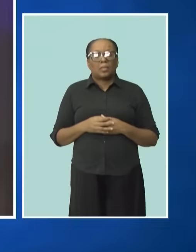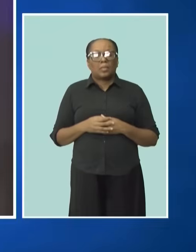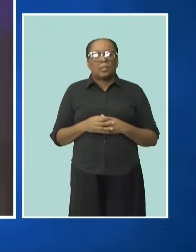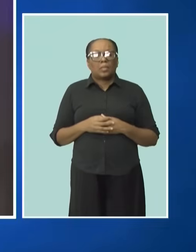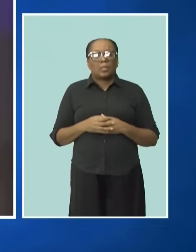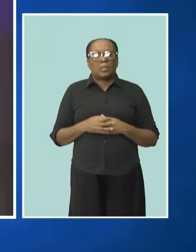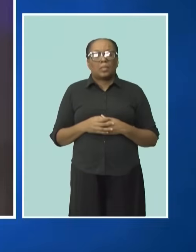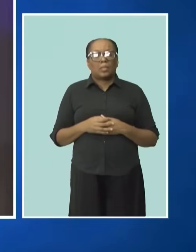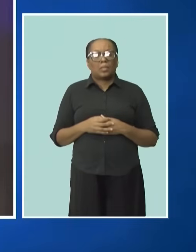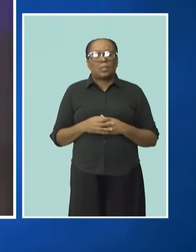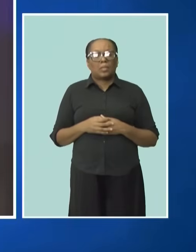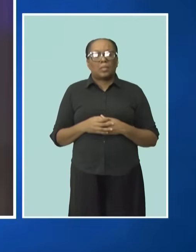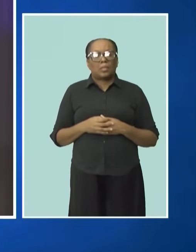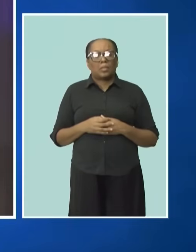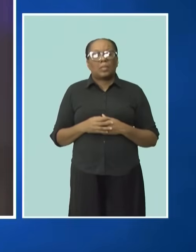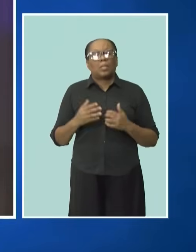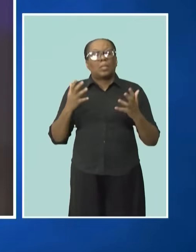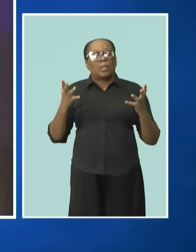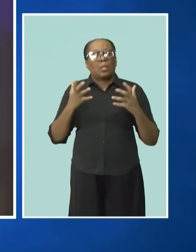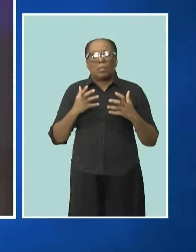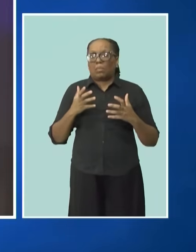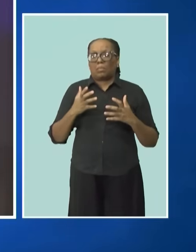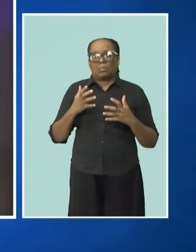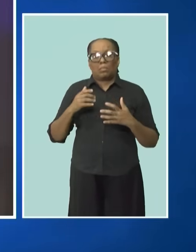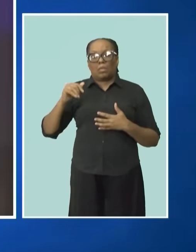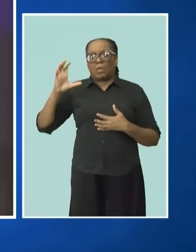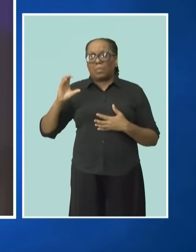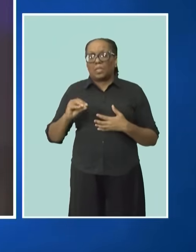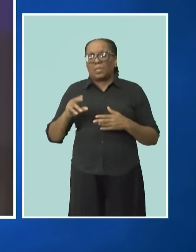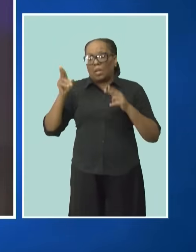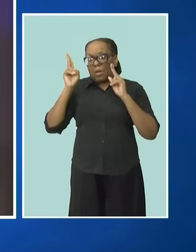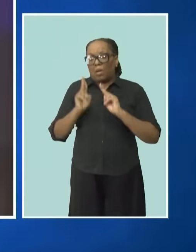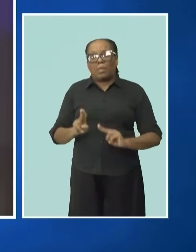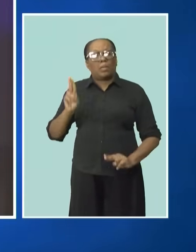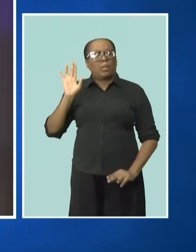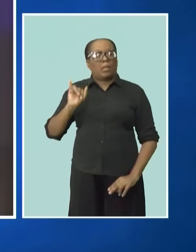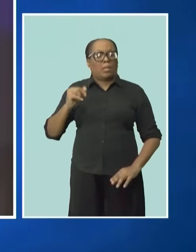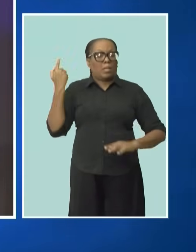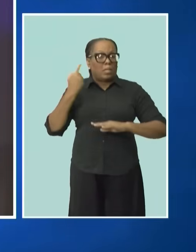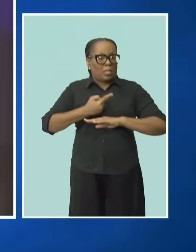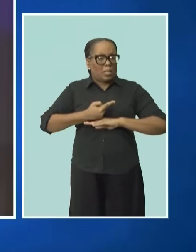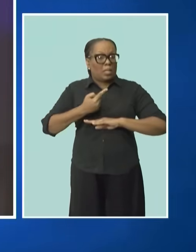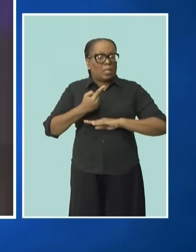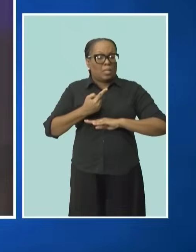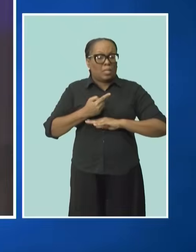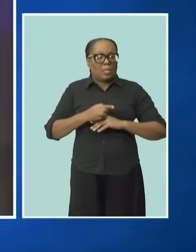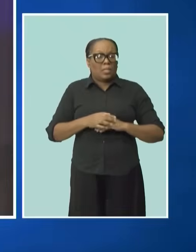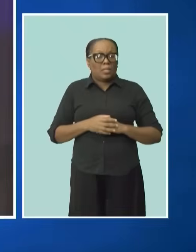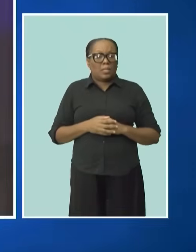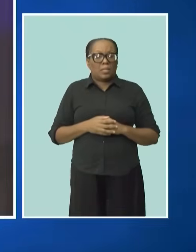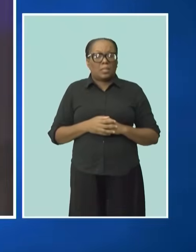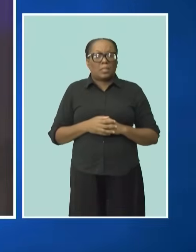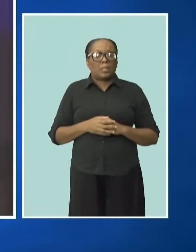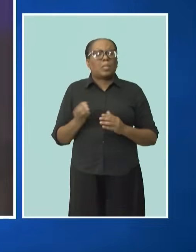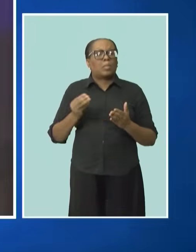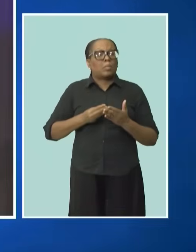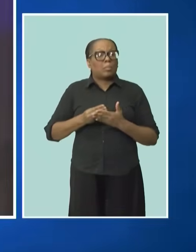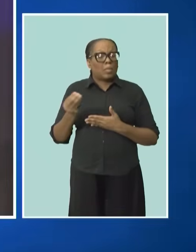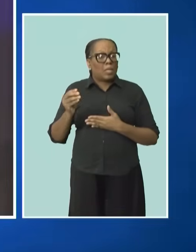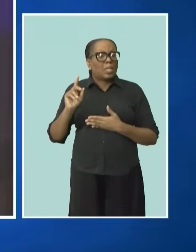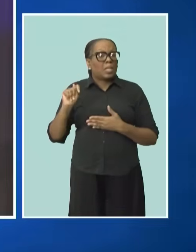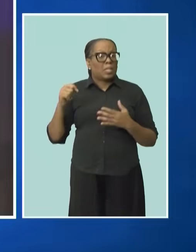companies to recognize that day as a morally dressed down day, where they would wear the T-shirts. and to purchase the